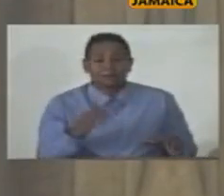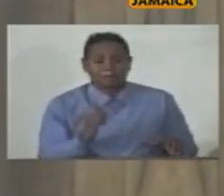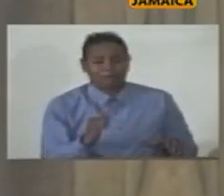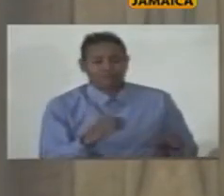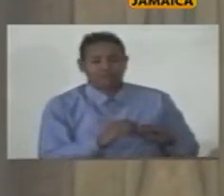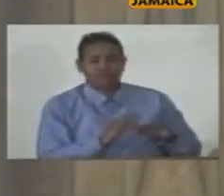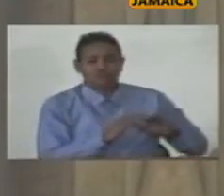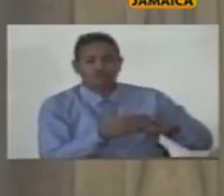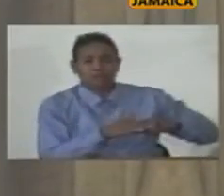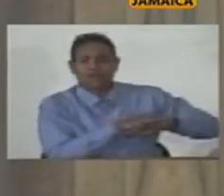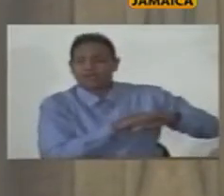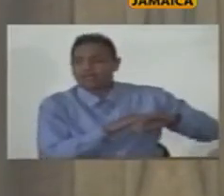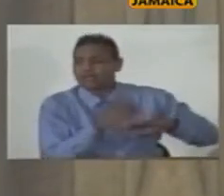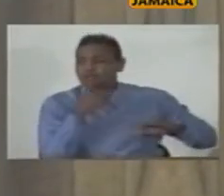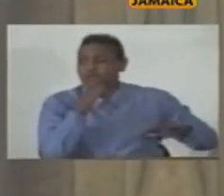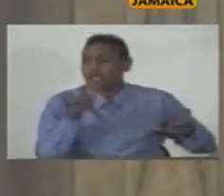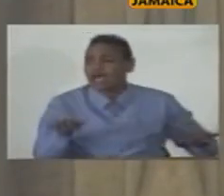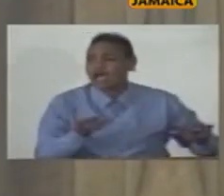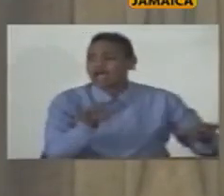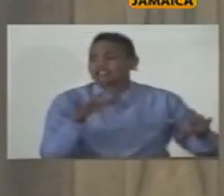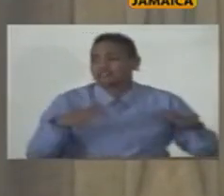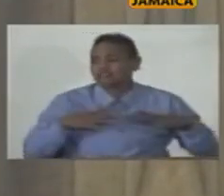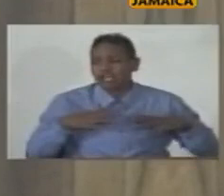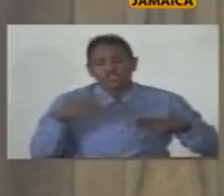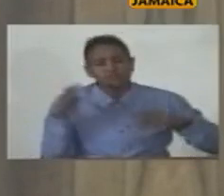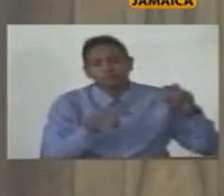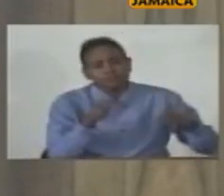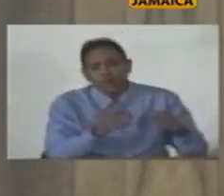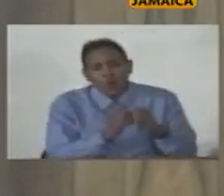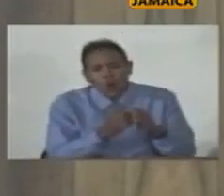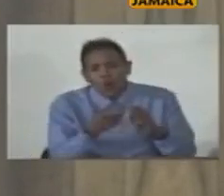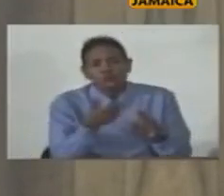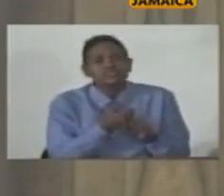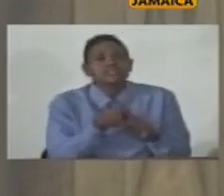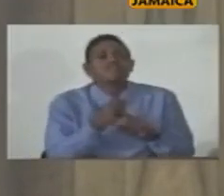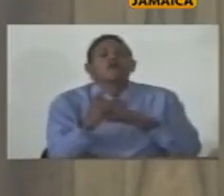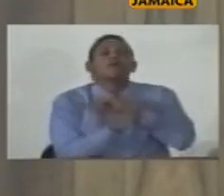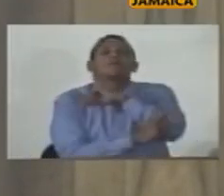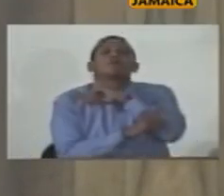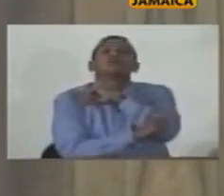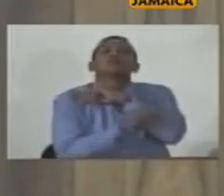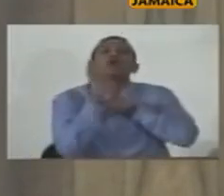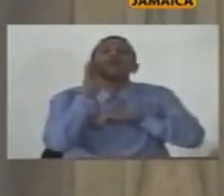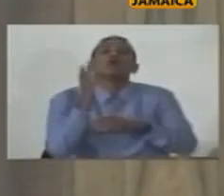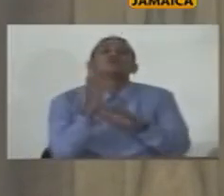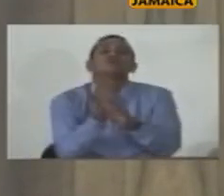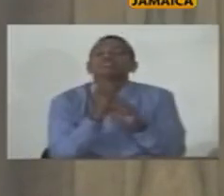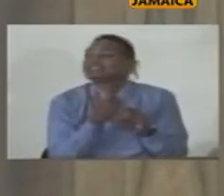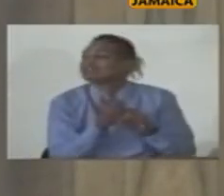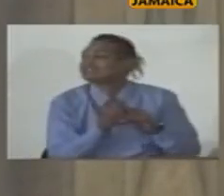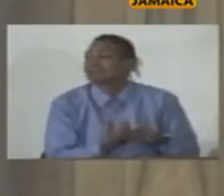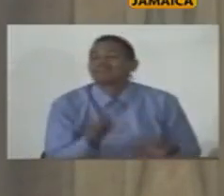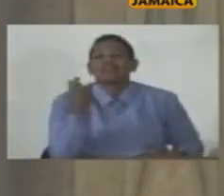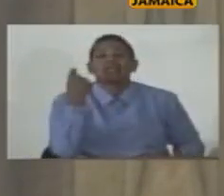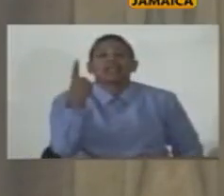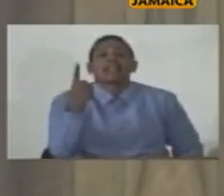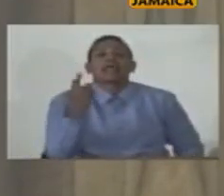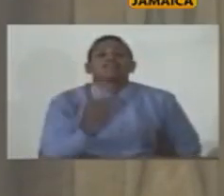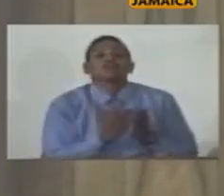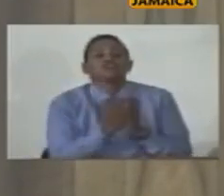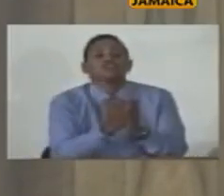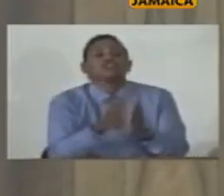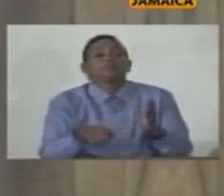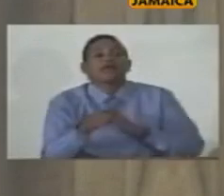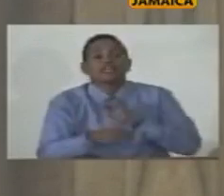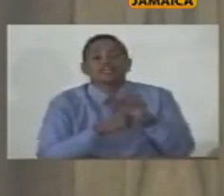tell you how we are actioning tourism. Port Antonio will receive 11 cruise ships by year